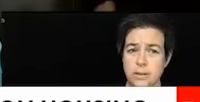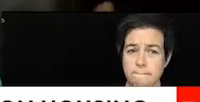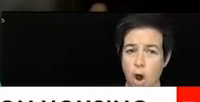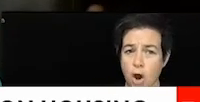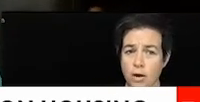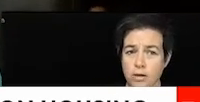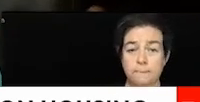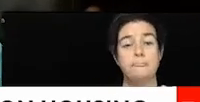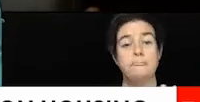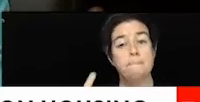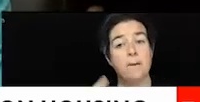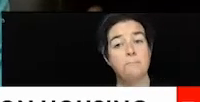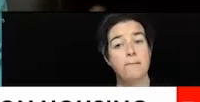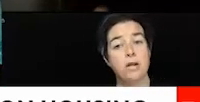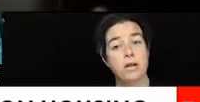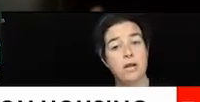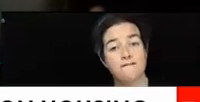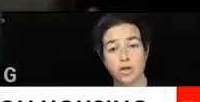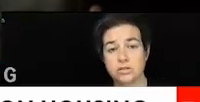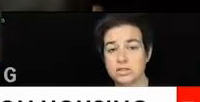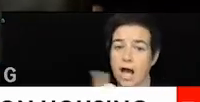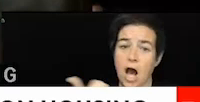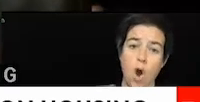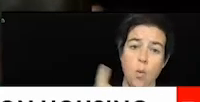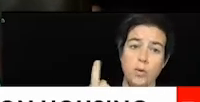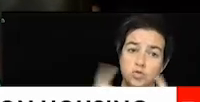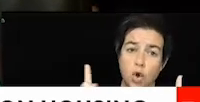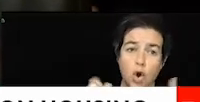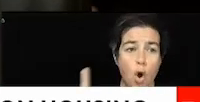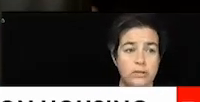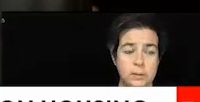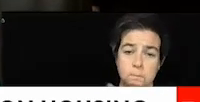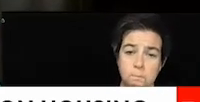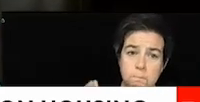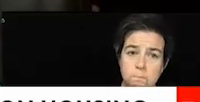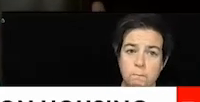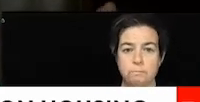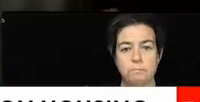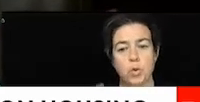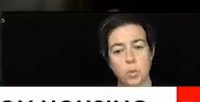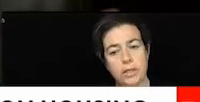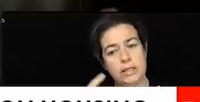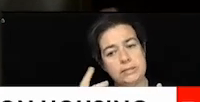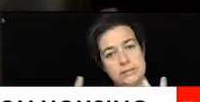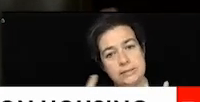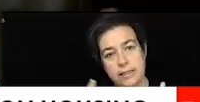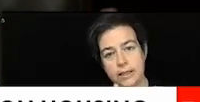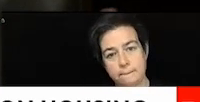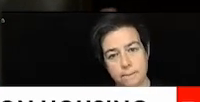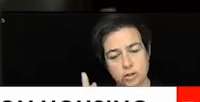property conversions may not work everywhere all the time, but we are seeing communities